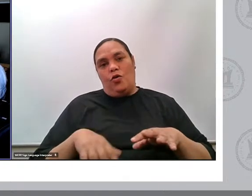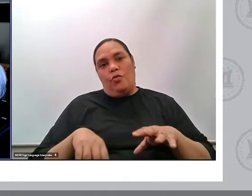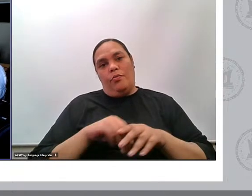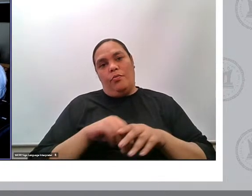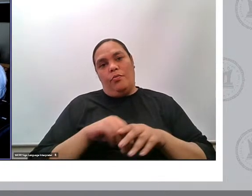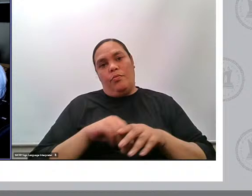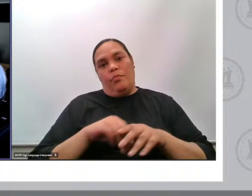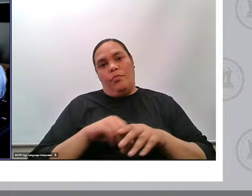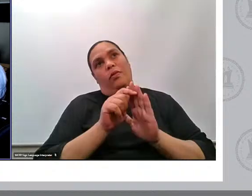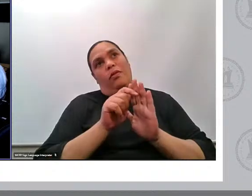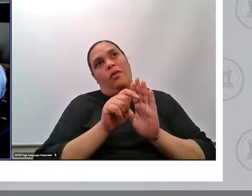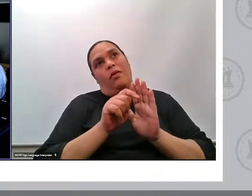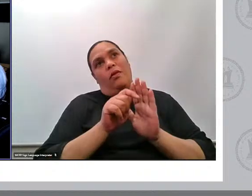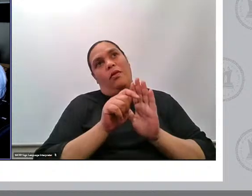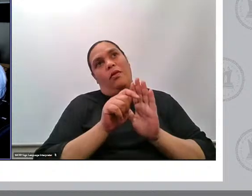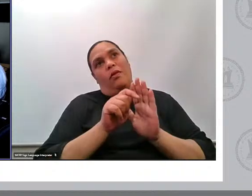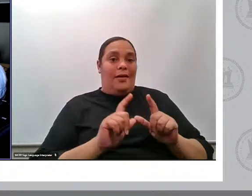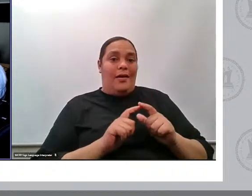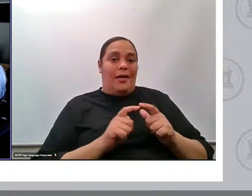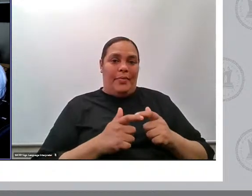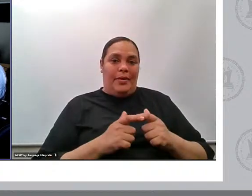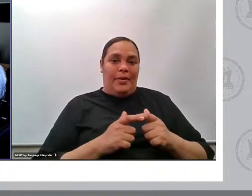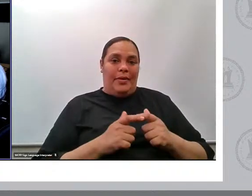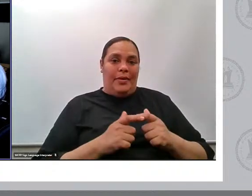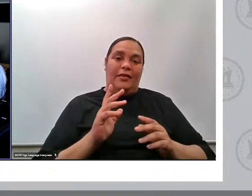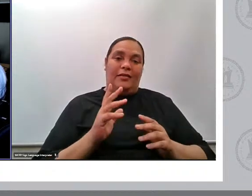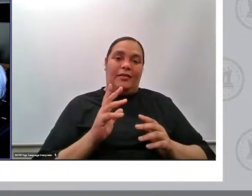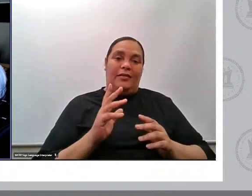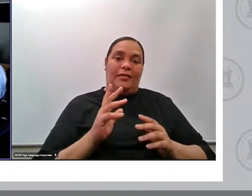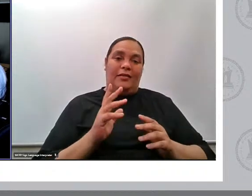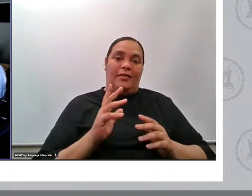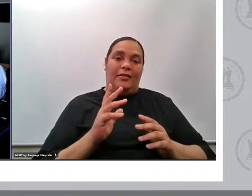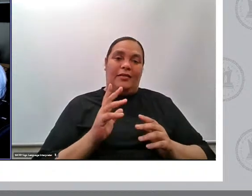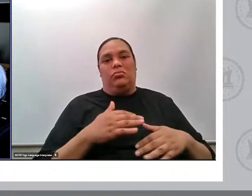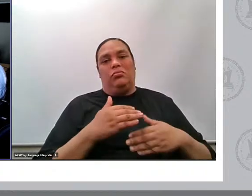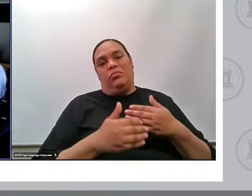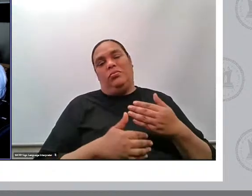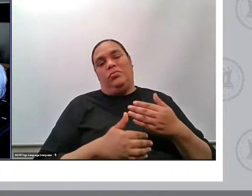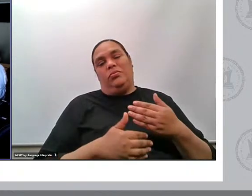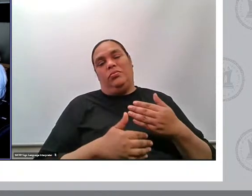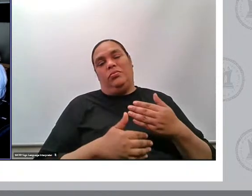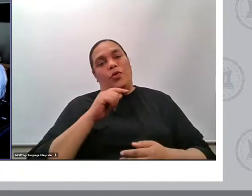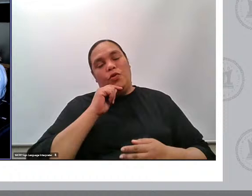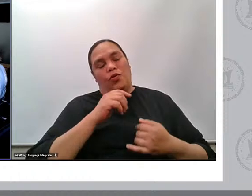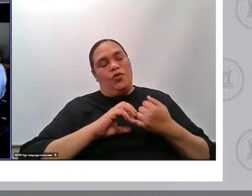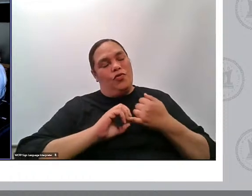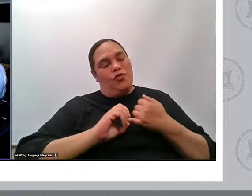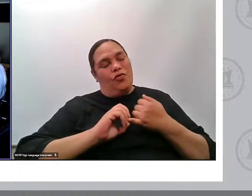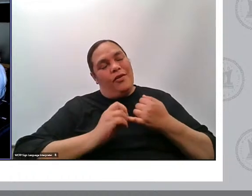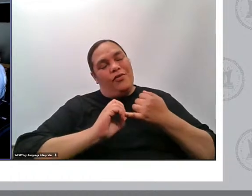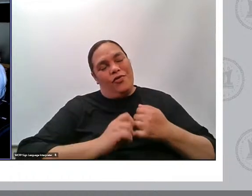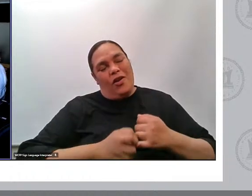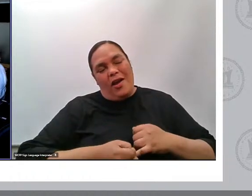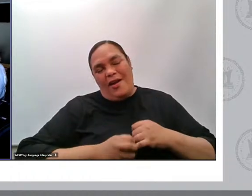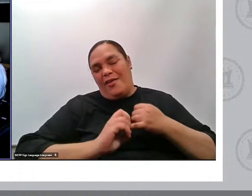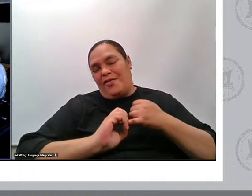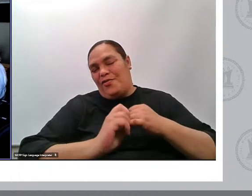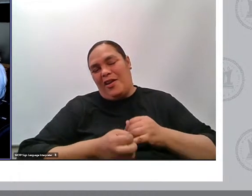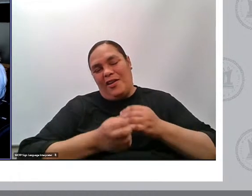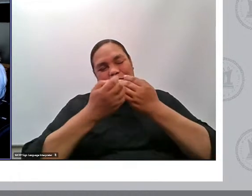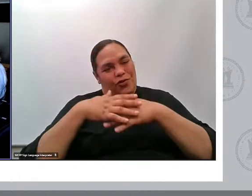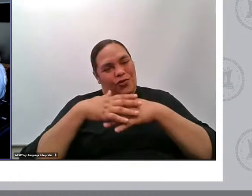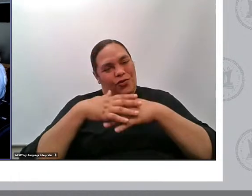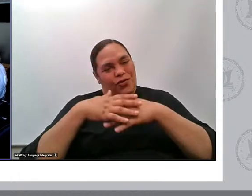would agree with the committee that is a very onerous process, and we actually have tried as far as possible to streamline